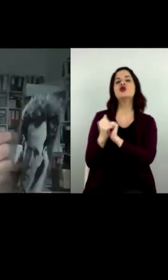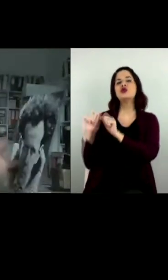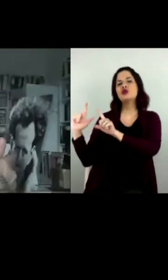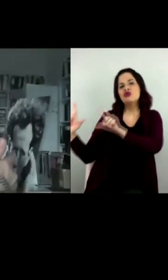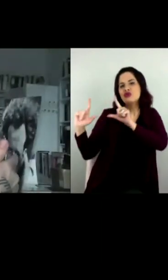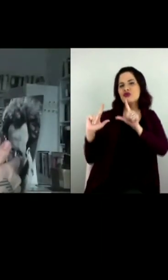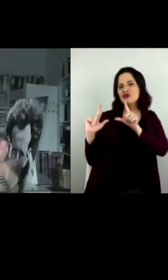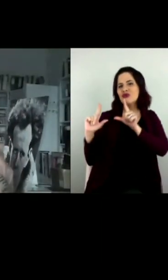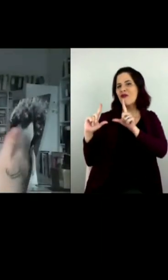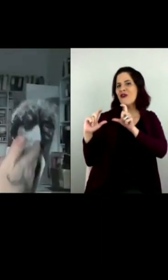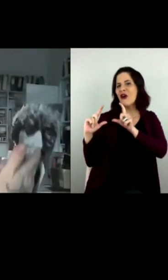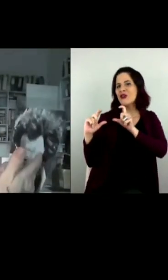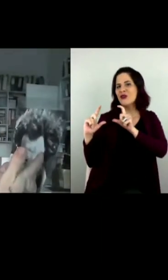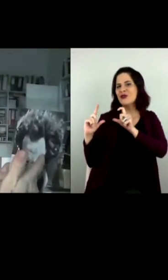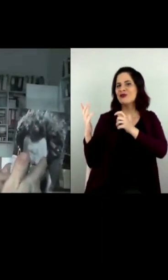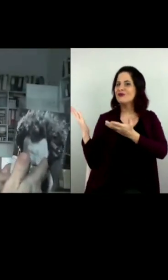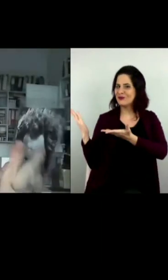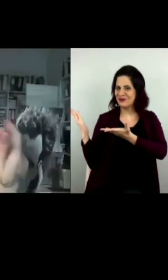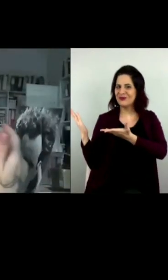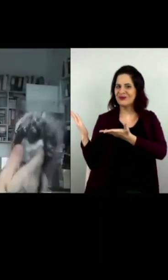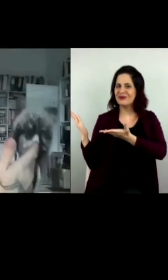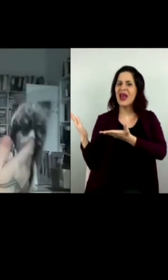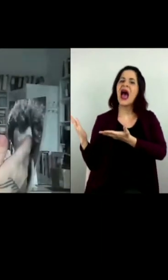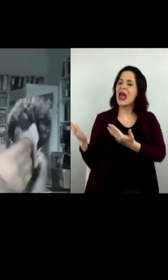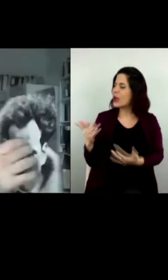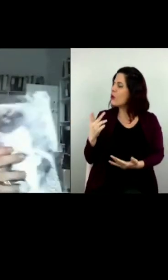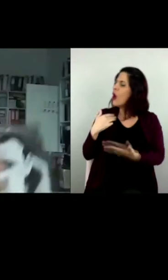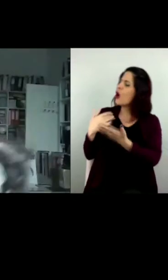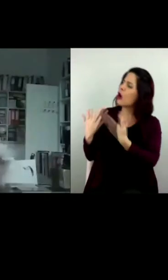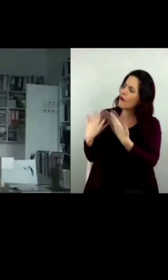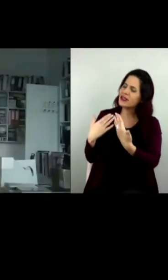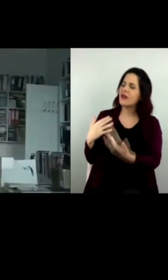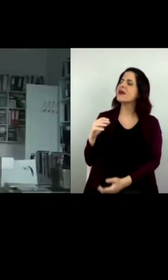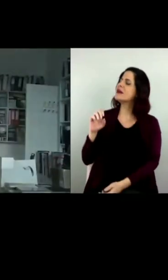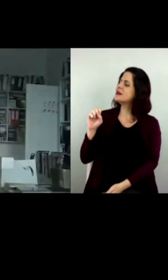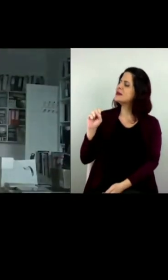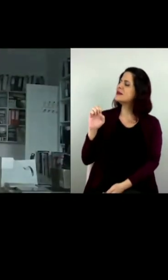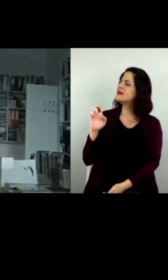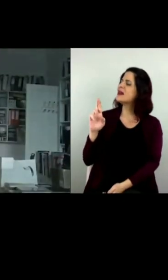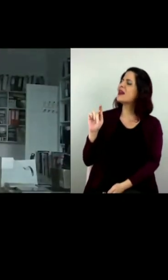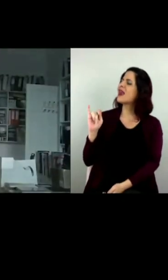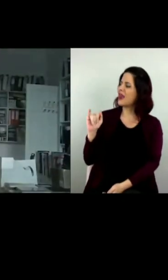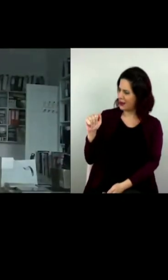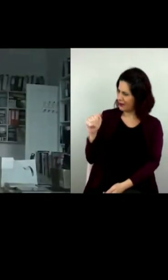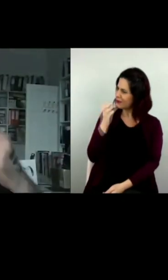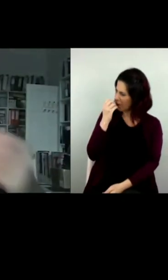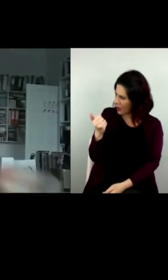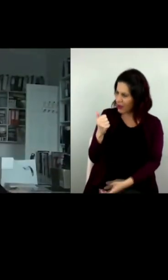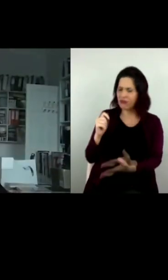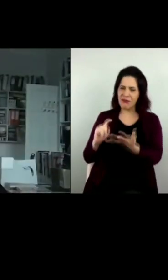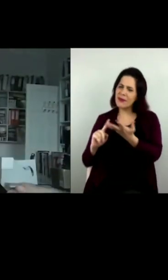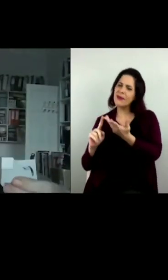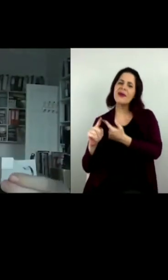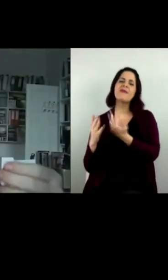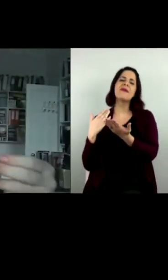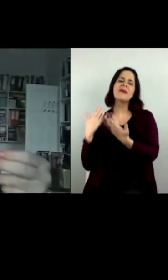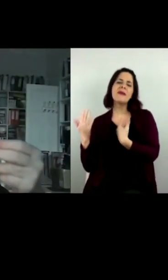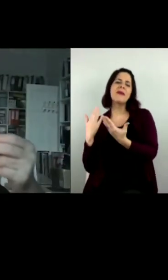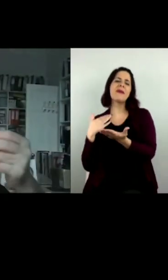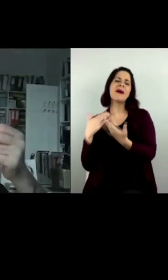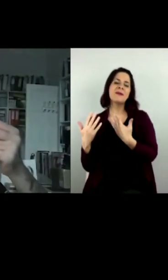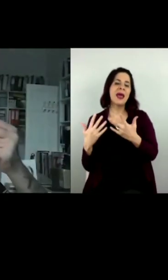talked to him, and I would say, Sergei Eisenstein. You know, I talked to him, and it was solitude